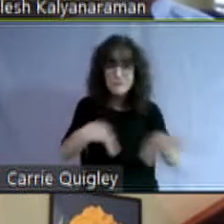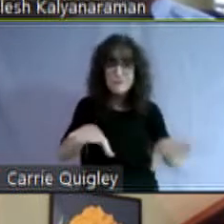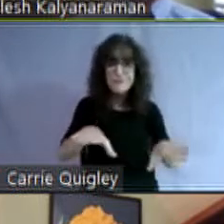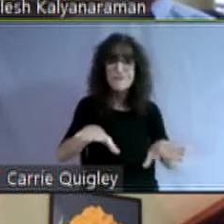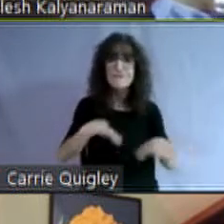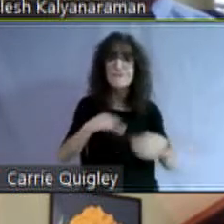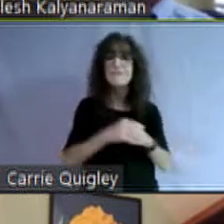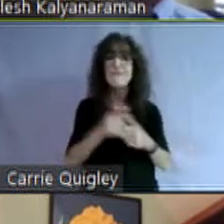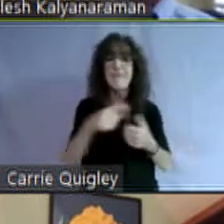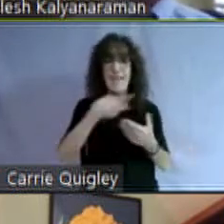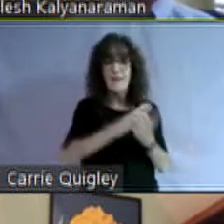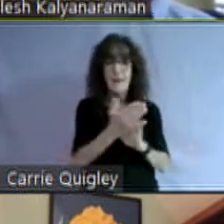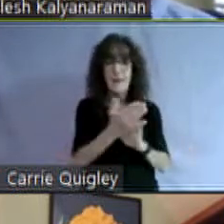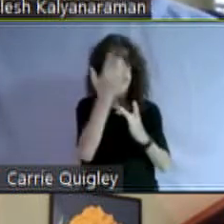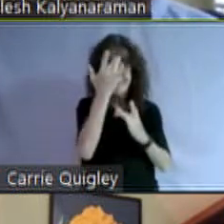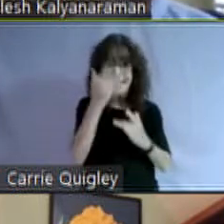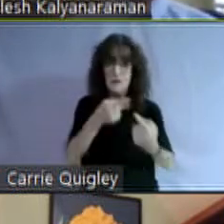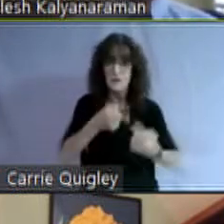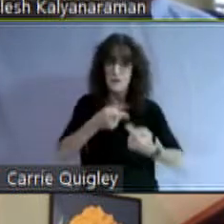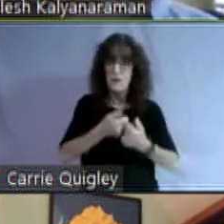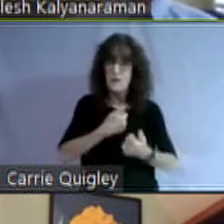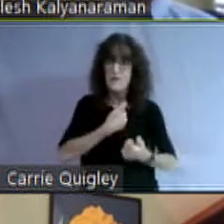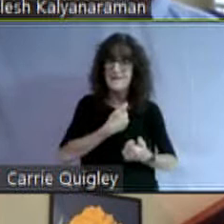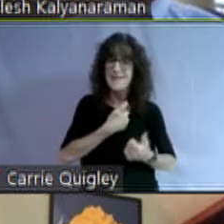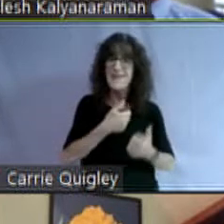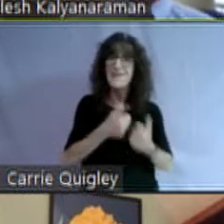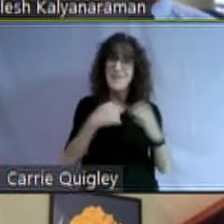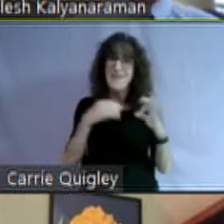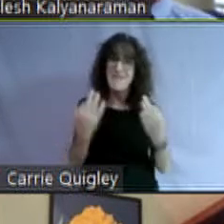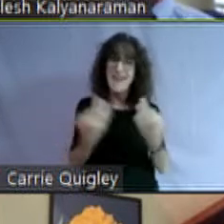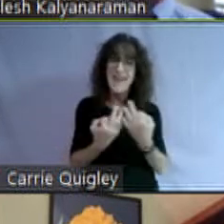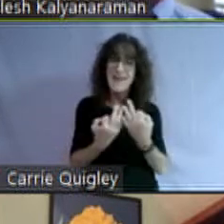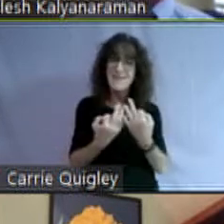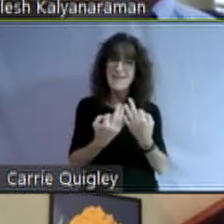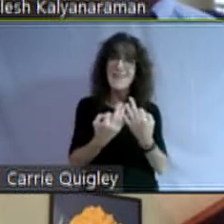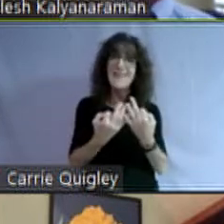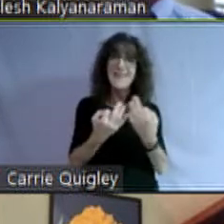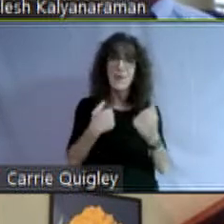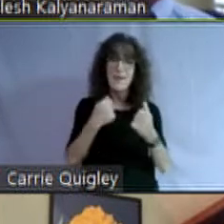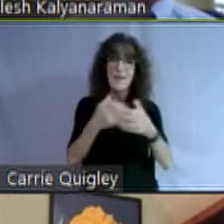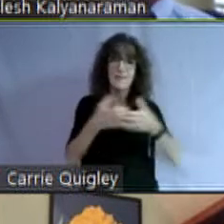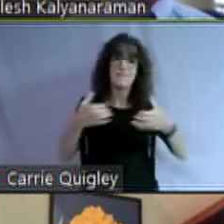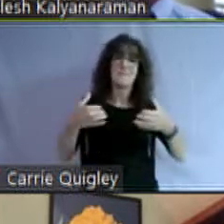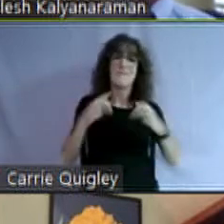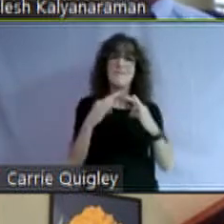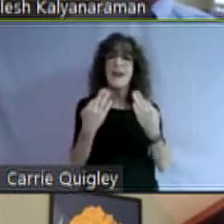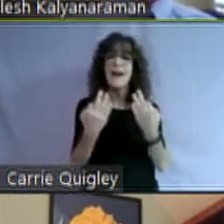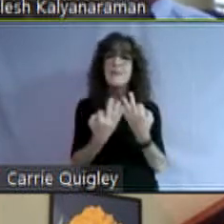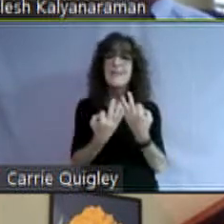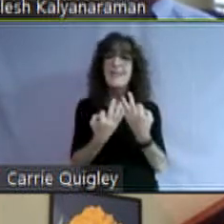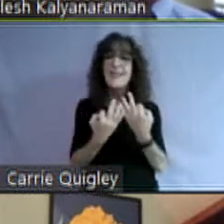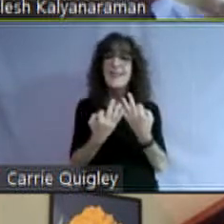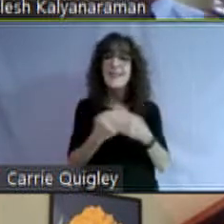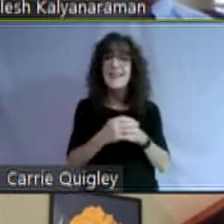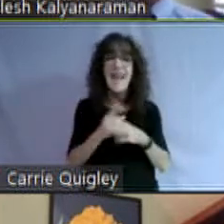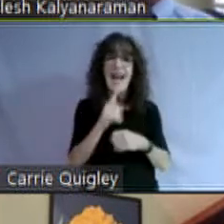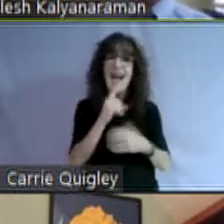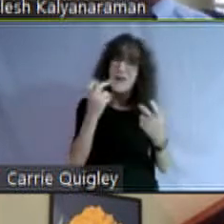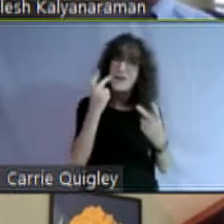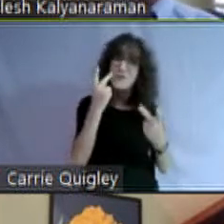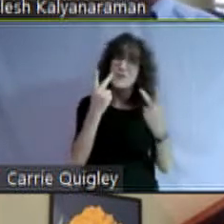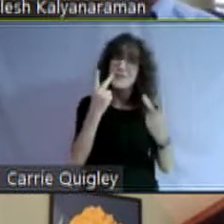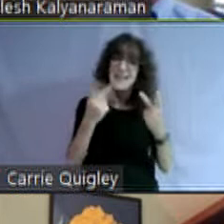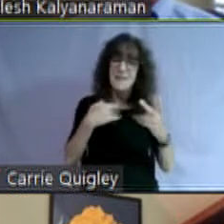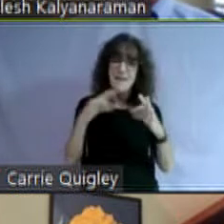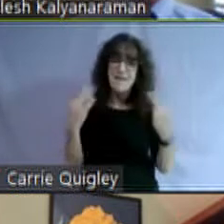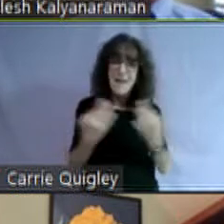Um, I certainly struggle with this with my family, with my extended family. Um, I really want to see them. We all really